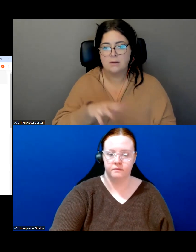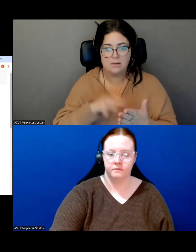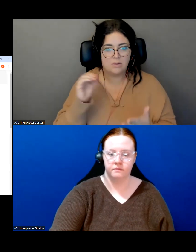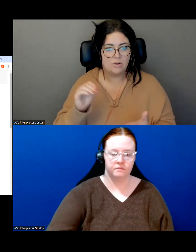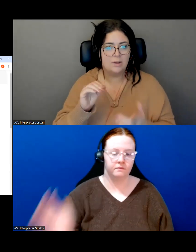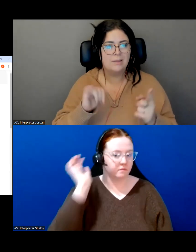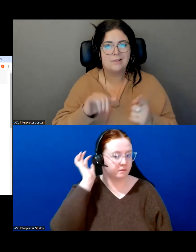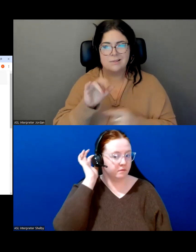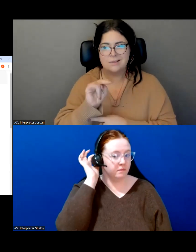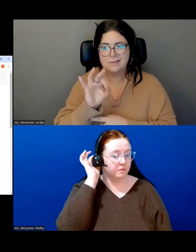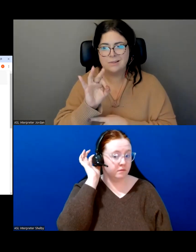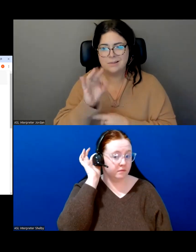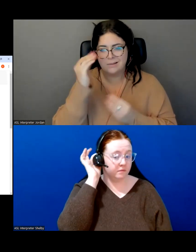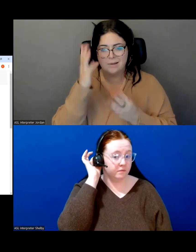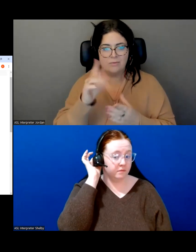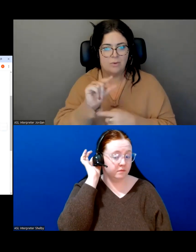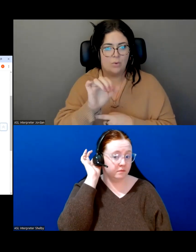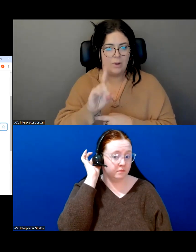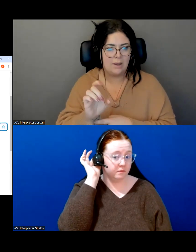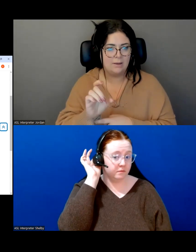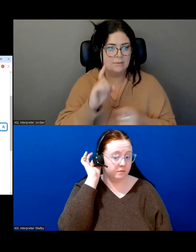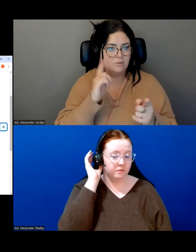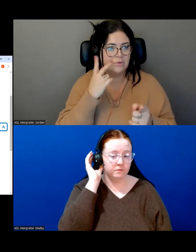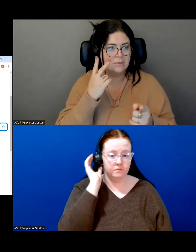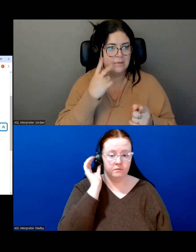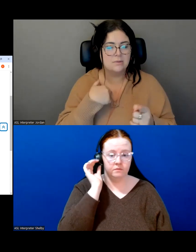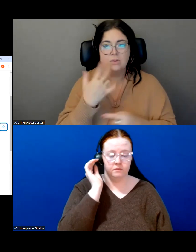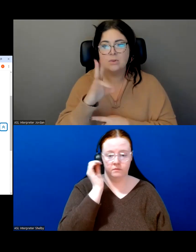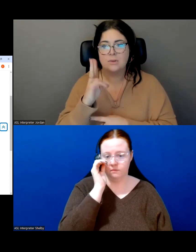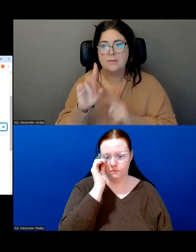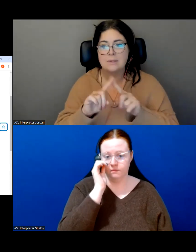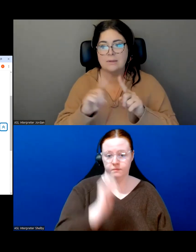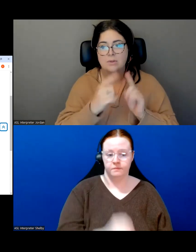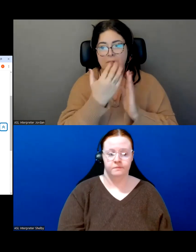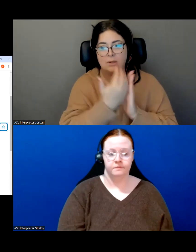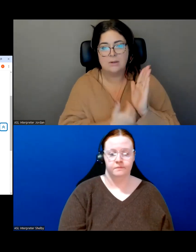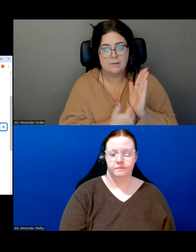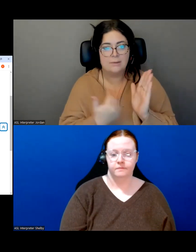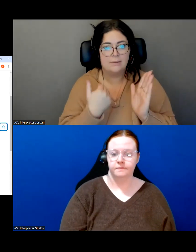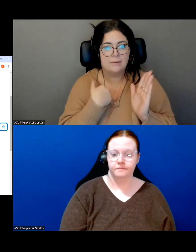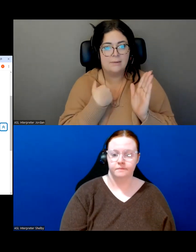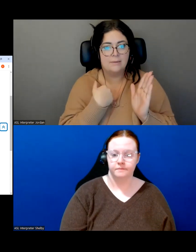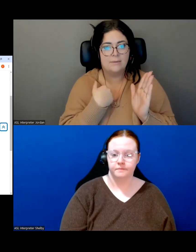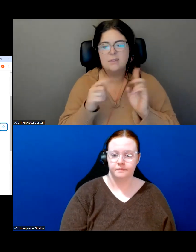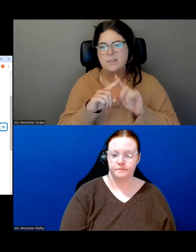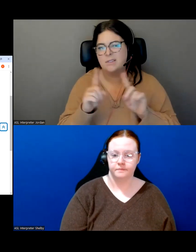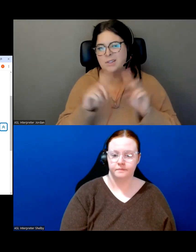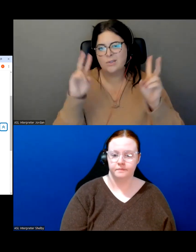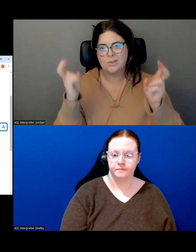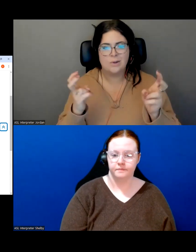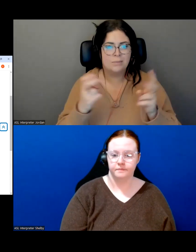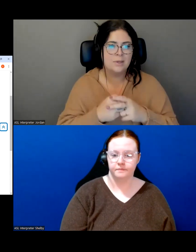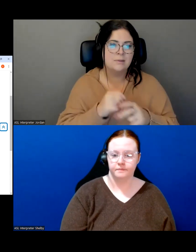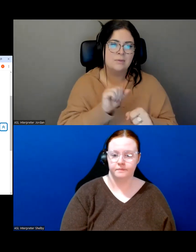what that looks like, so not everyone knows about it. So we have 17 different guides. We have it on various topics like career